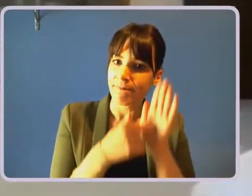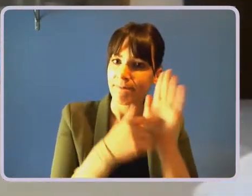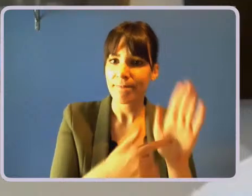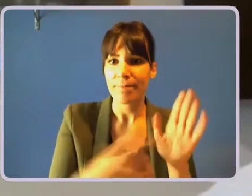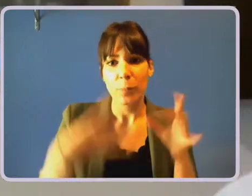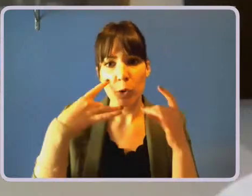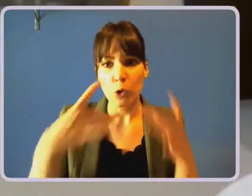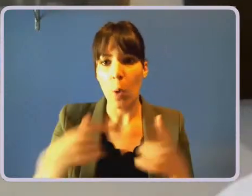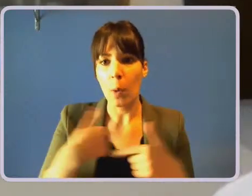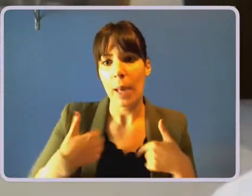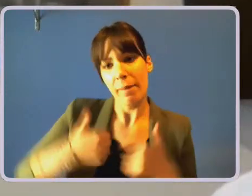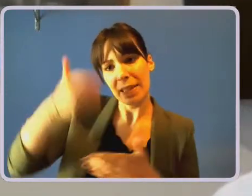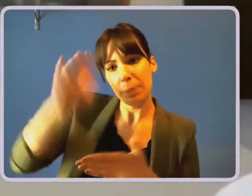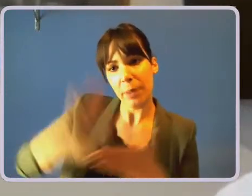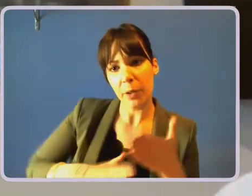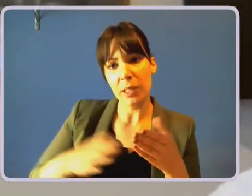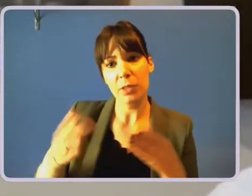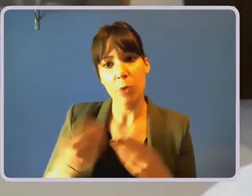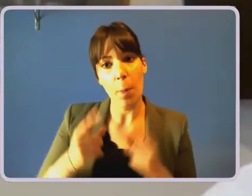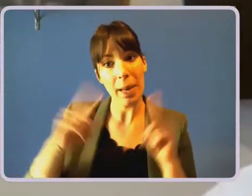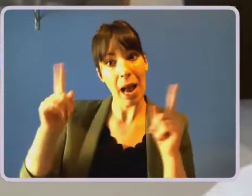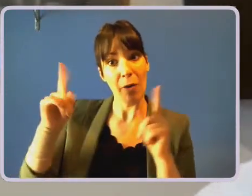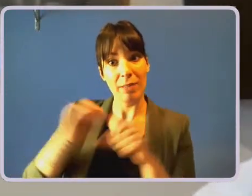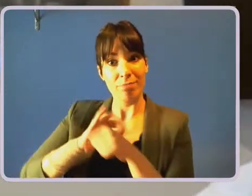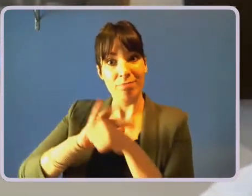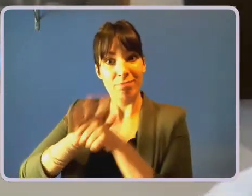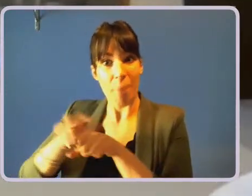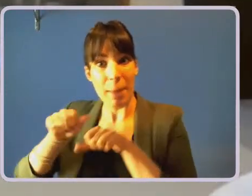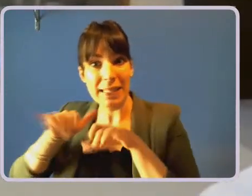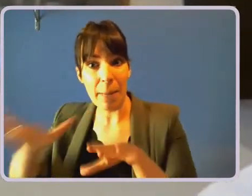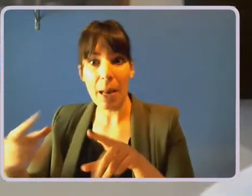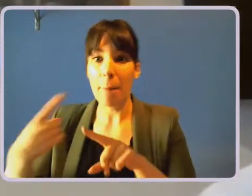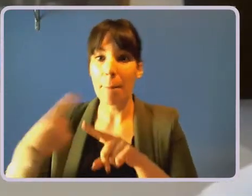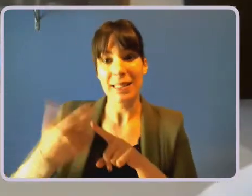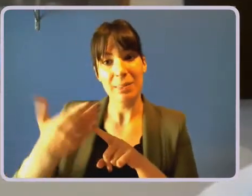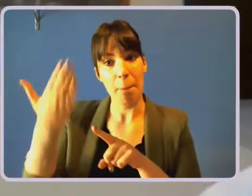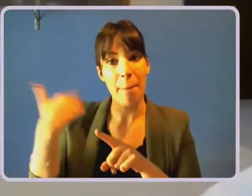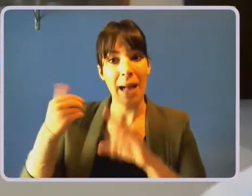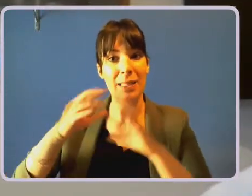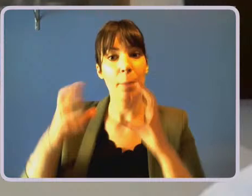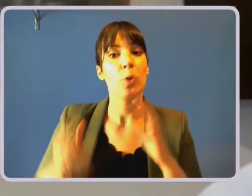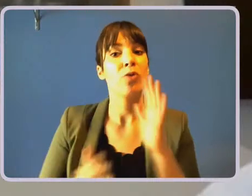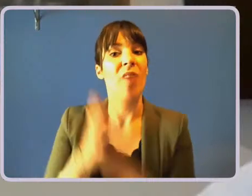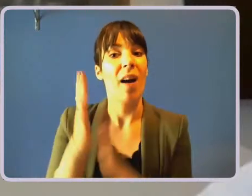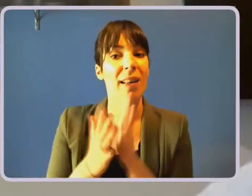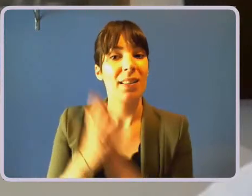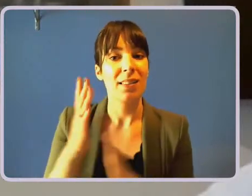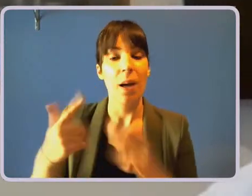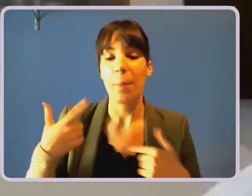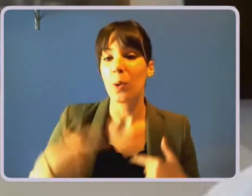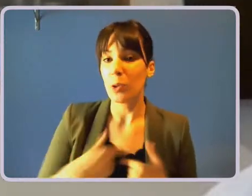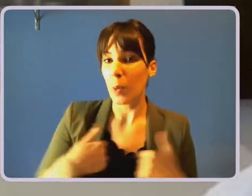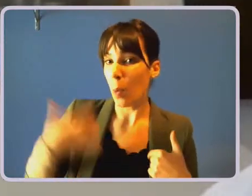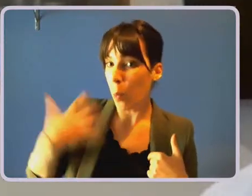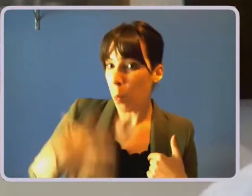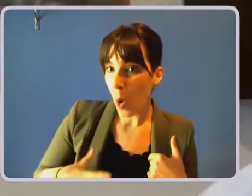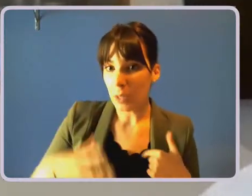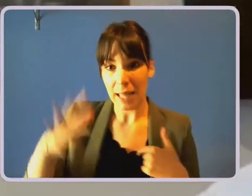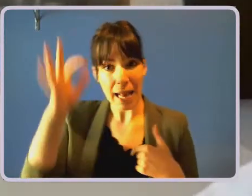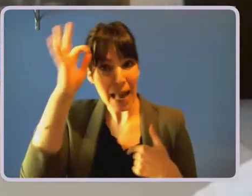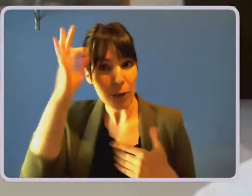minimum, it's getting councils thinking about the situation. And I loved